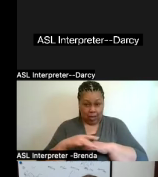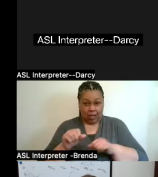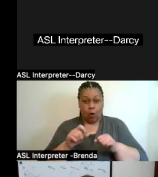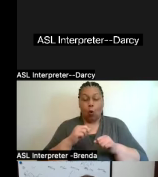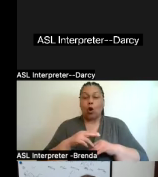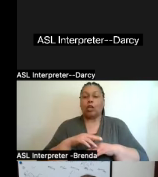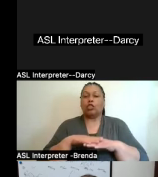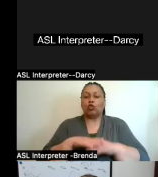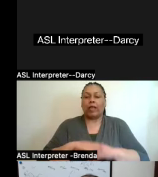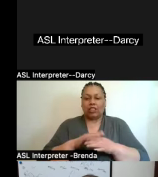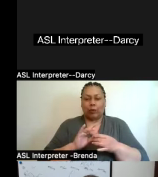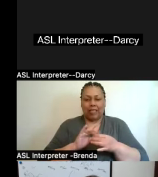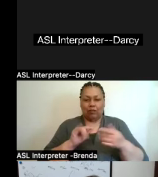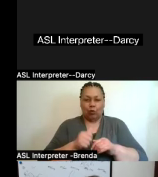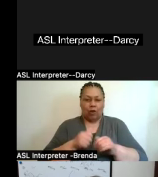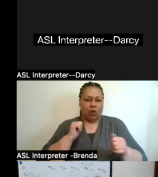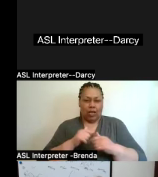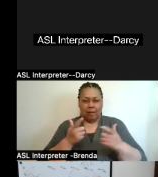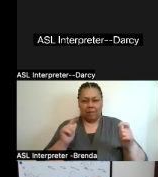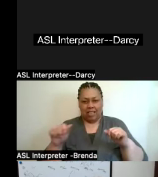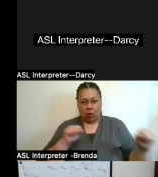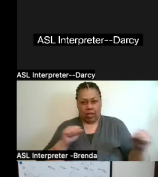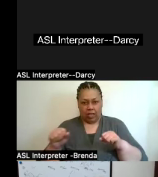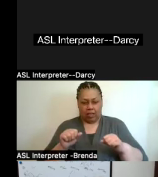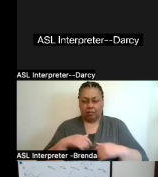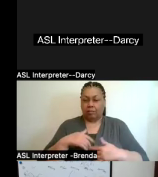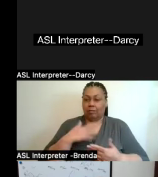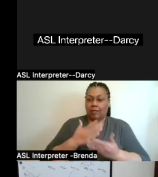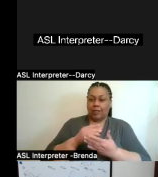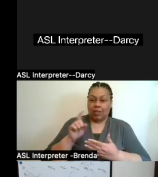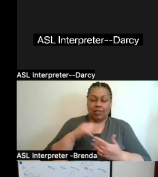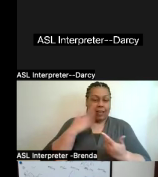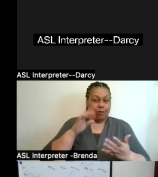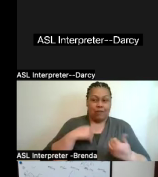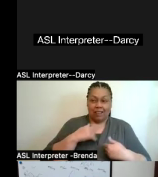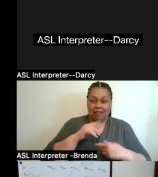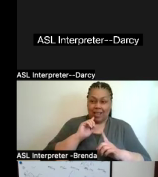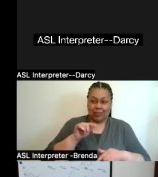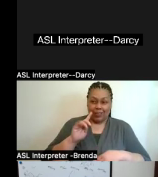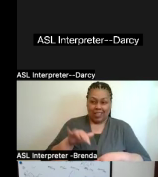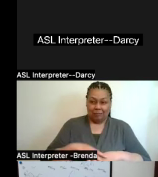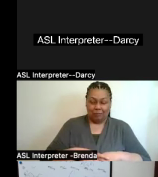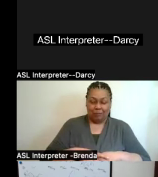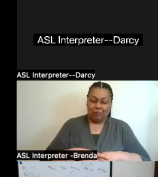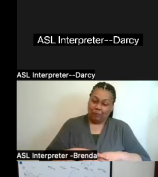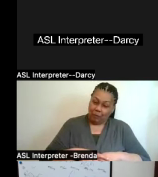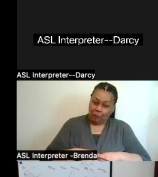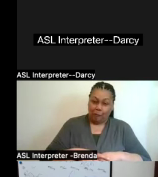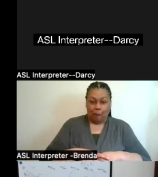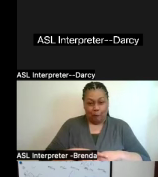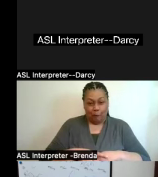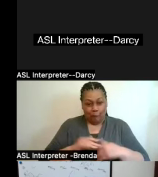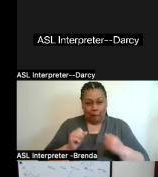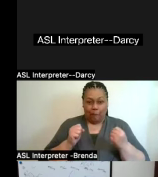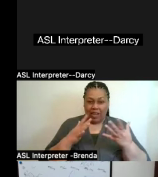bigger shake? That is a good question, and I don't know if I have a great answer. So there's a lot of things that may cause